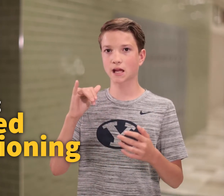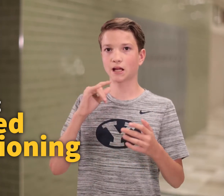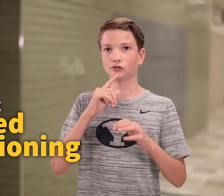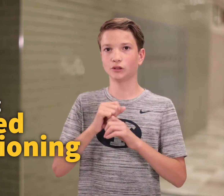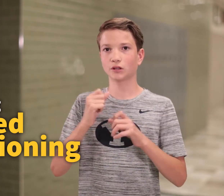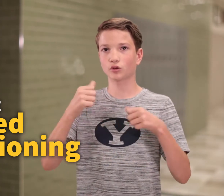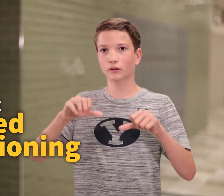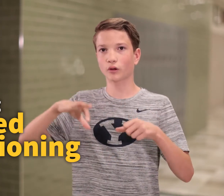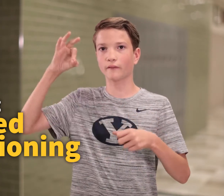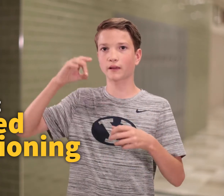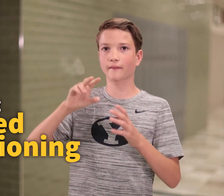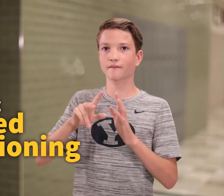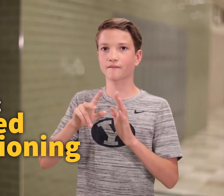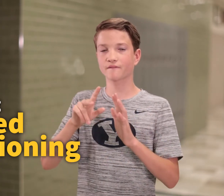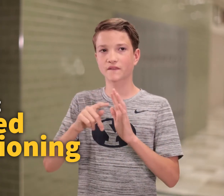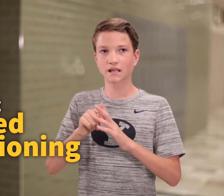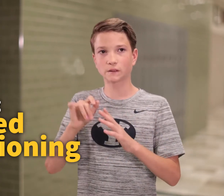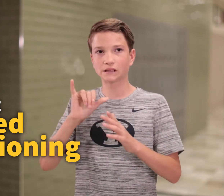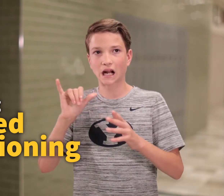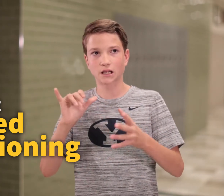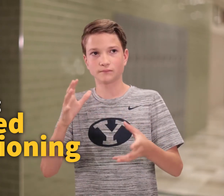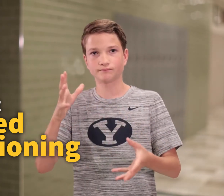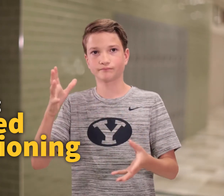find the videos,